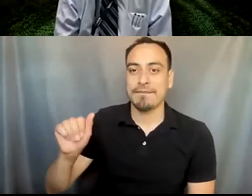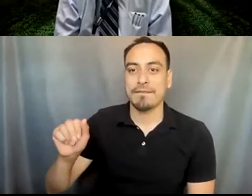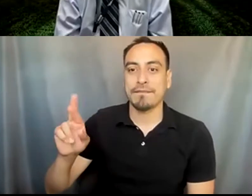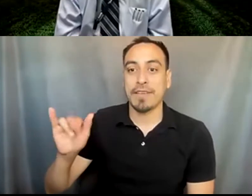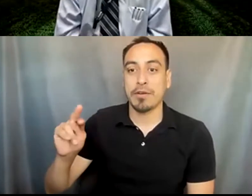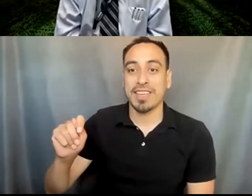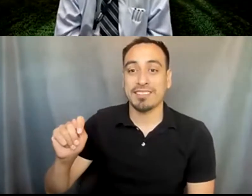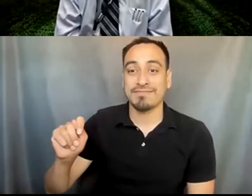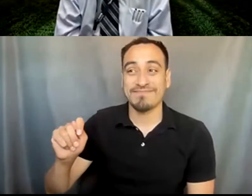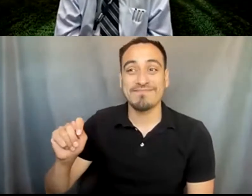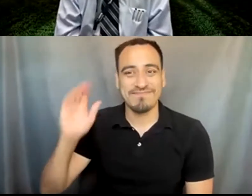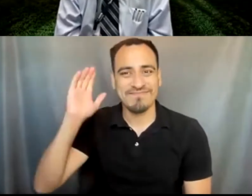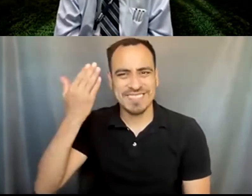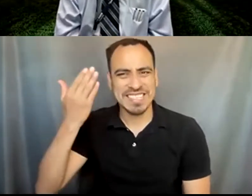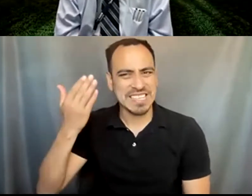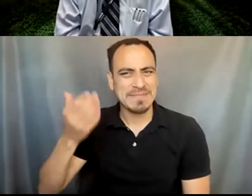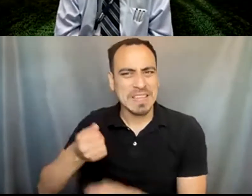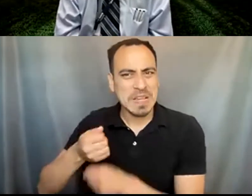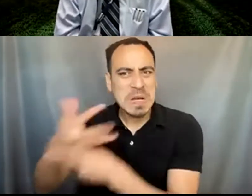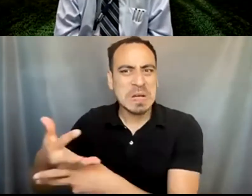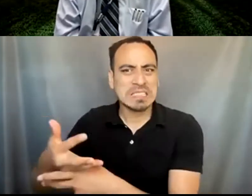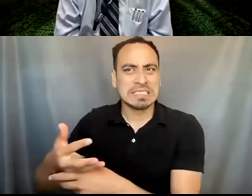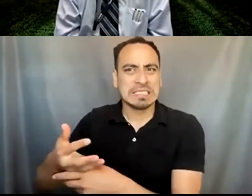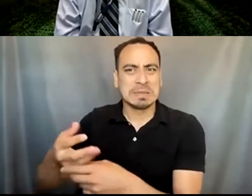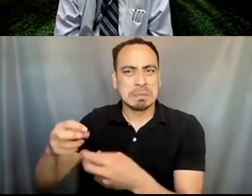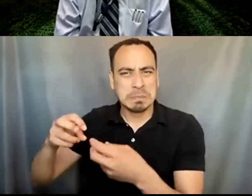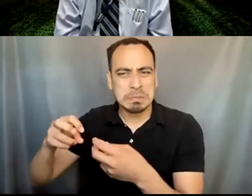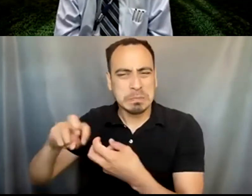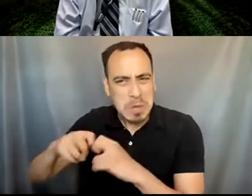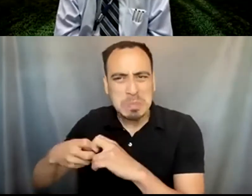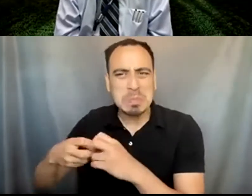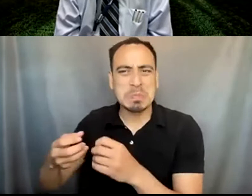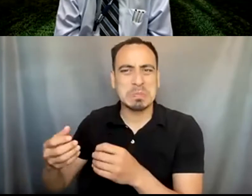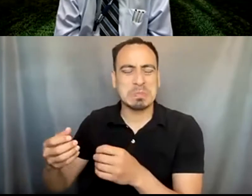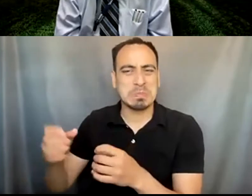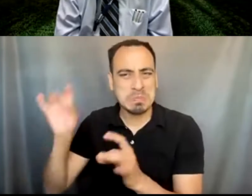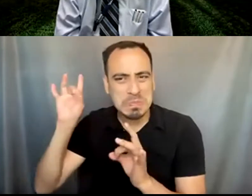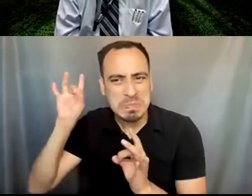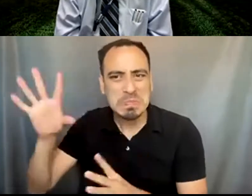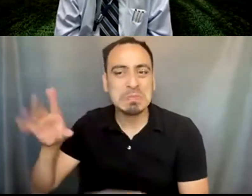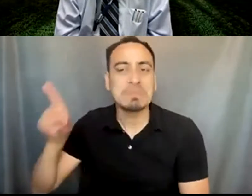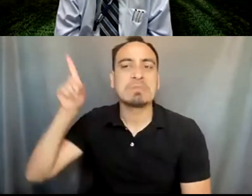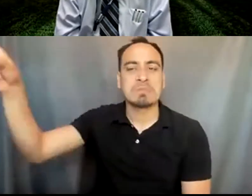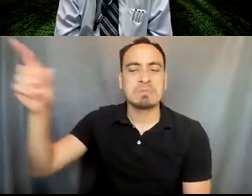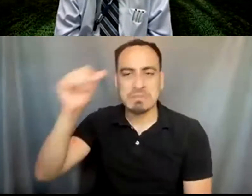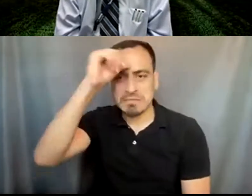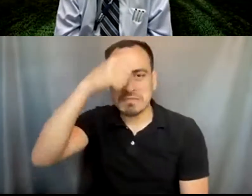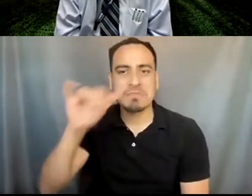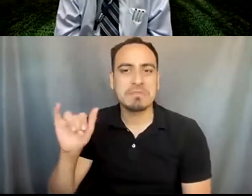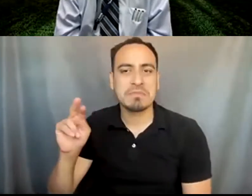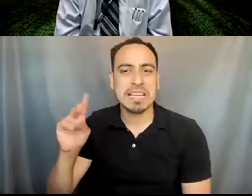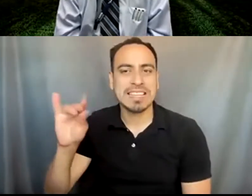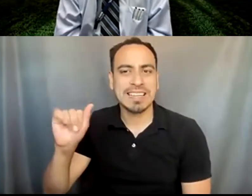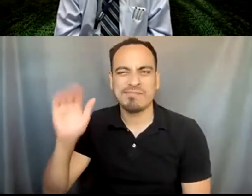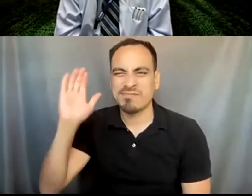causing so much difficulty in India, it's not really clear how that will work. It does